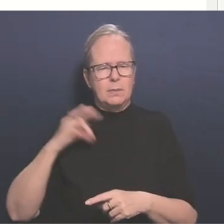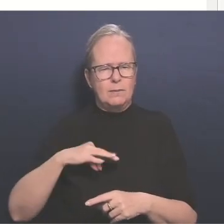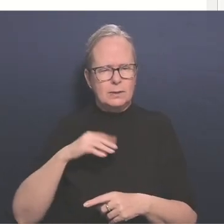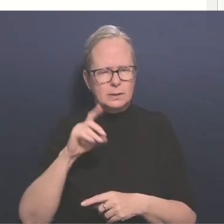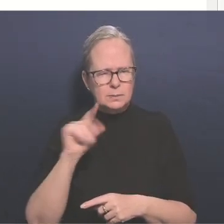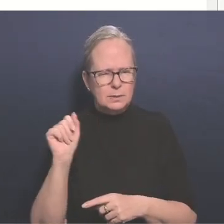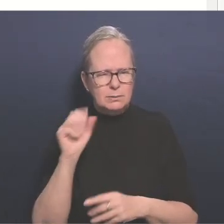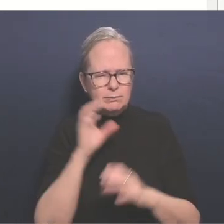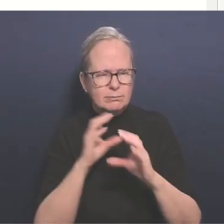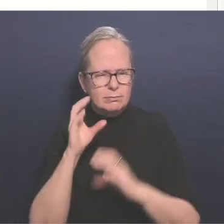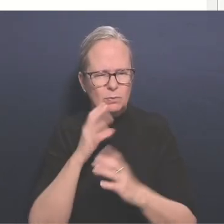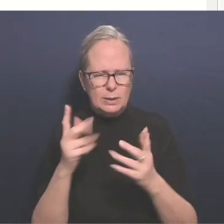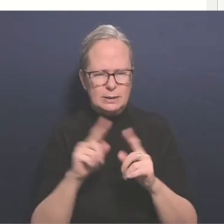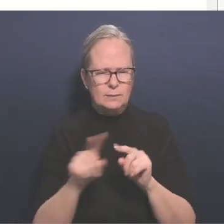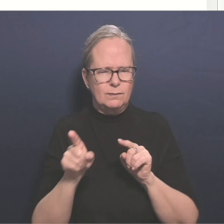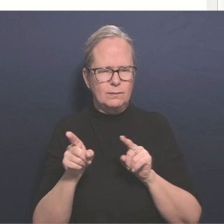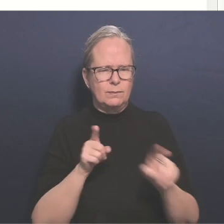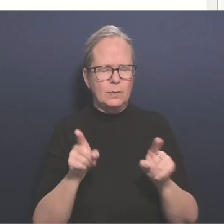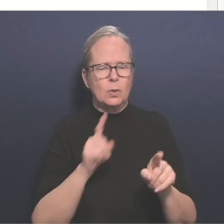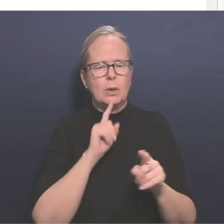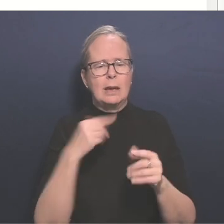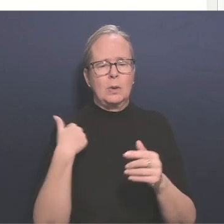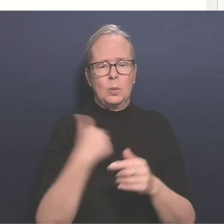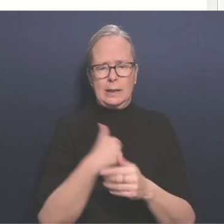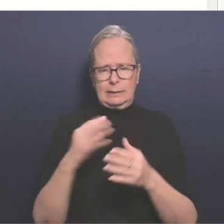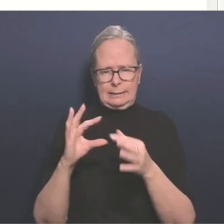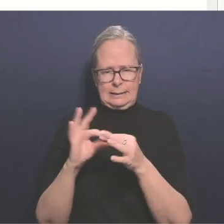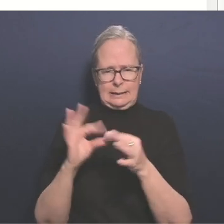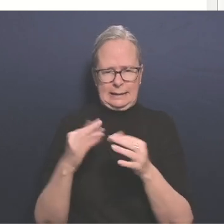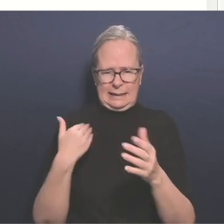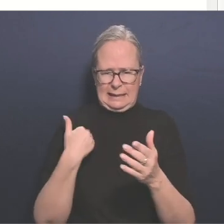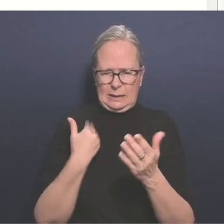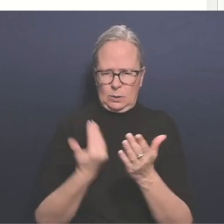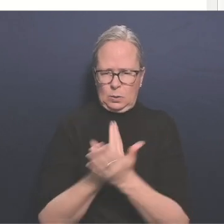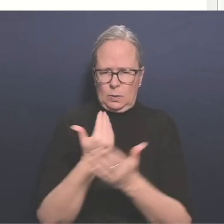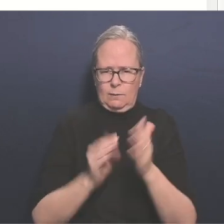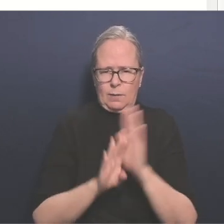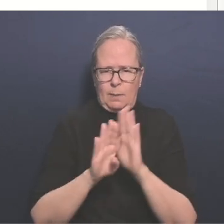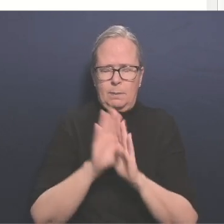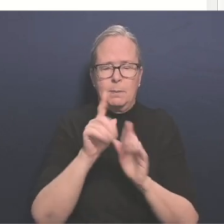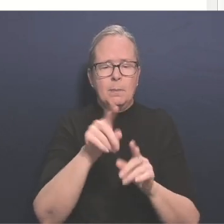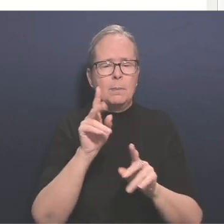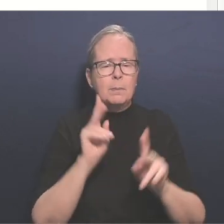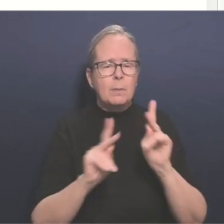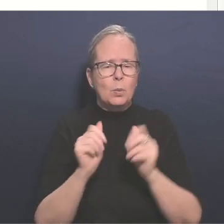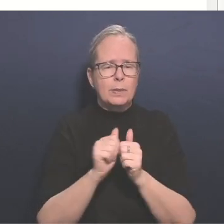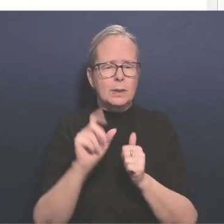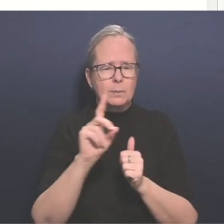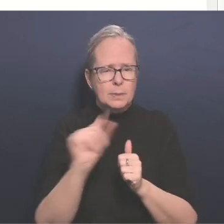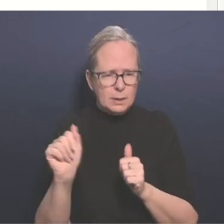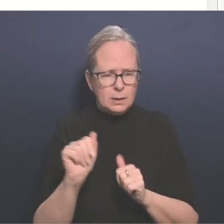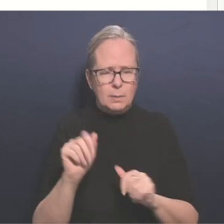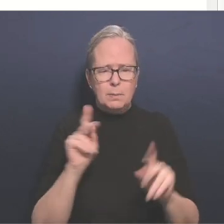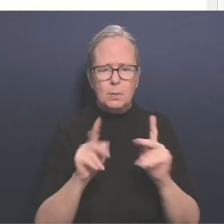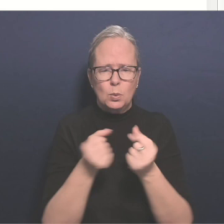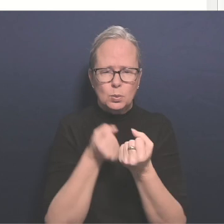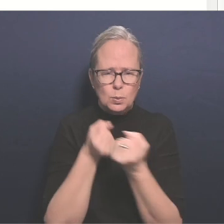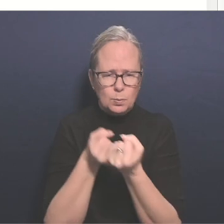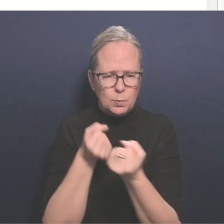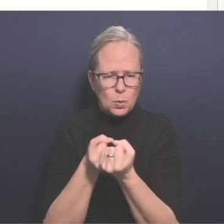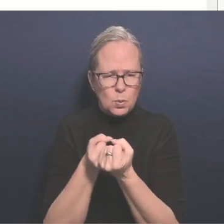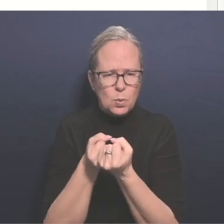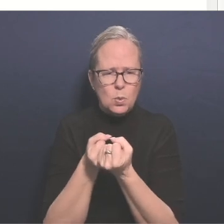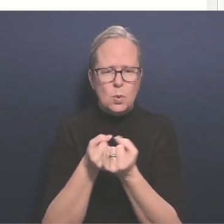above about before anyone applies for benefits. This was a key item that those that we worked with